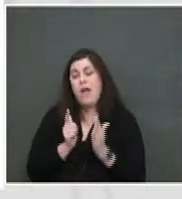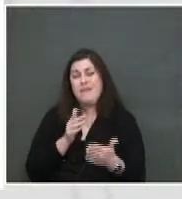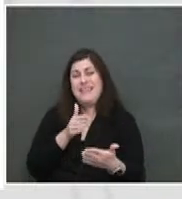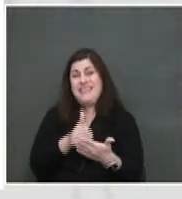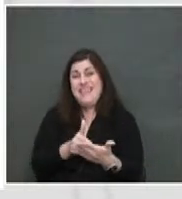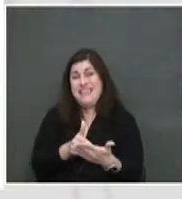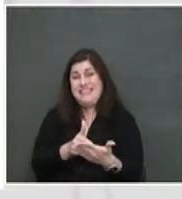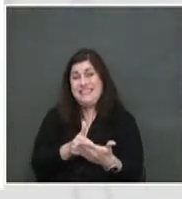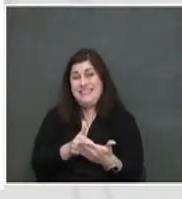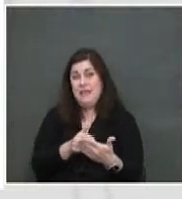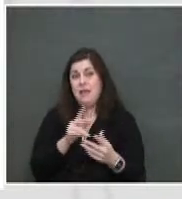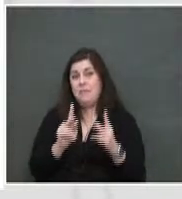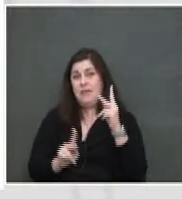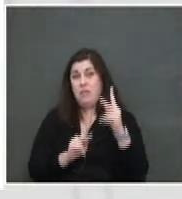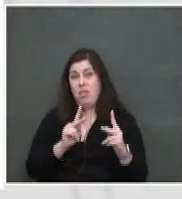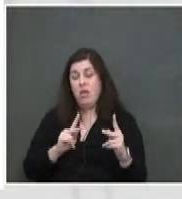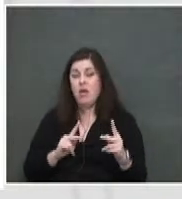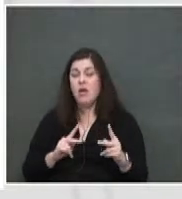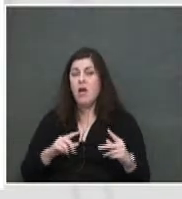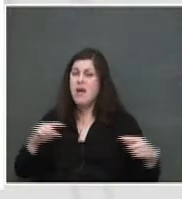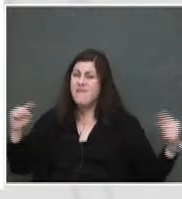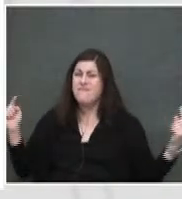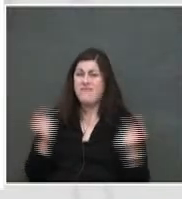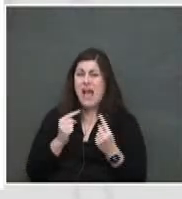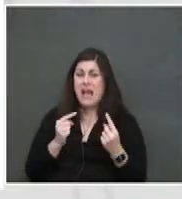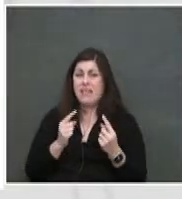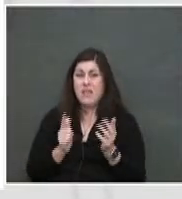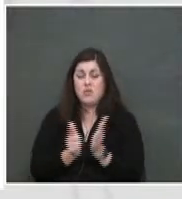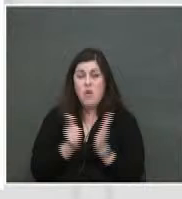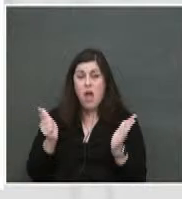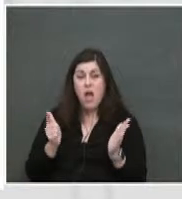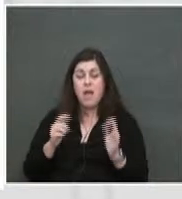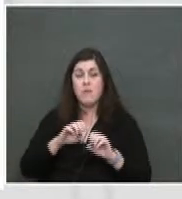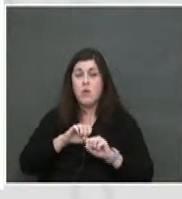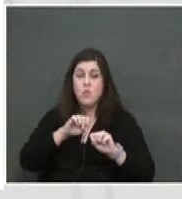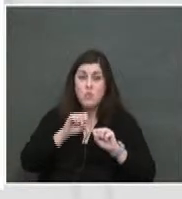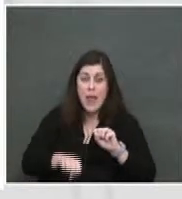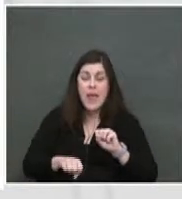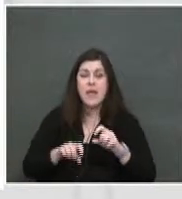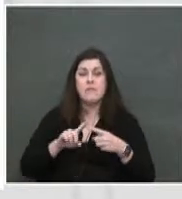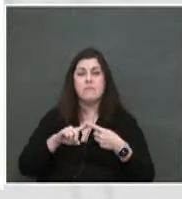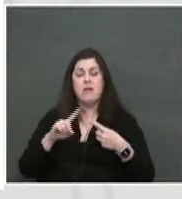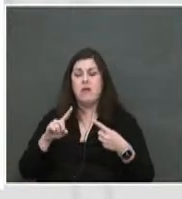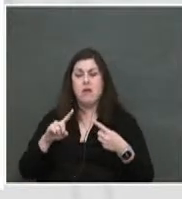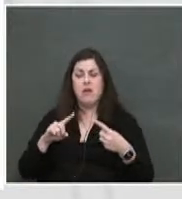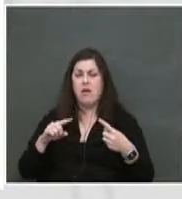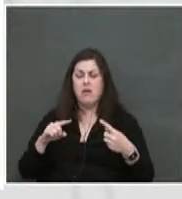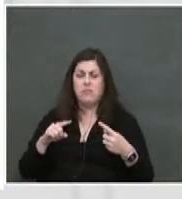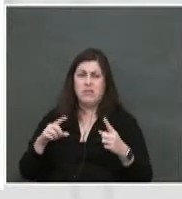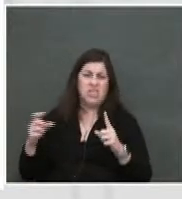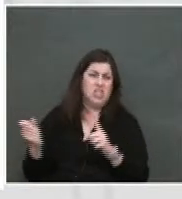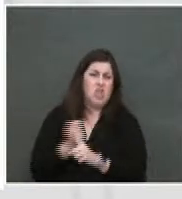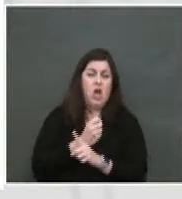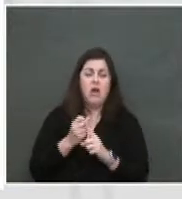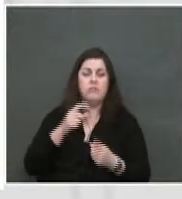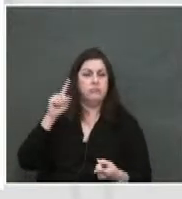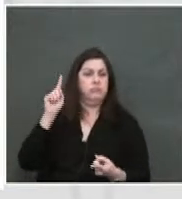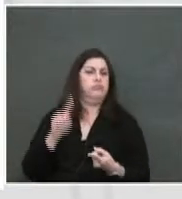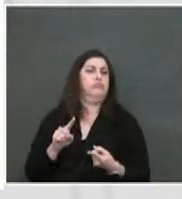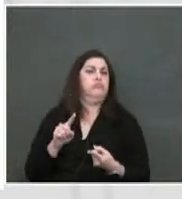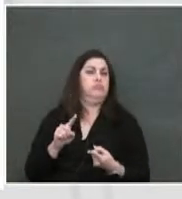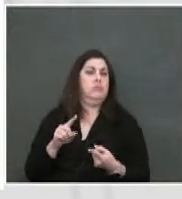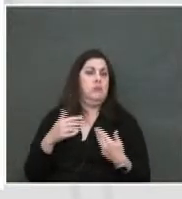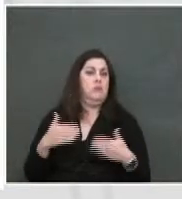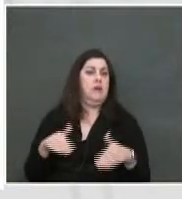crime categories have decreased. Homicides and sex offenses have decreased significantly. And the only